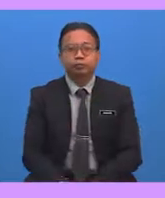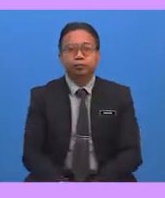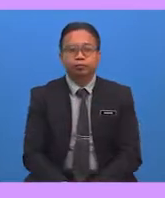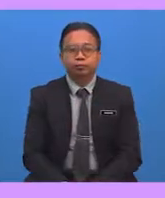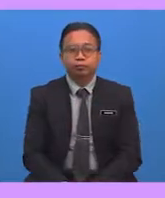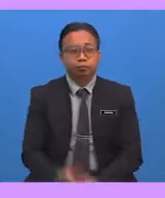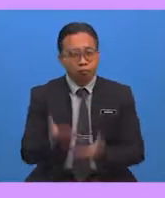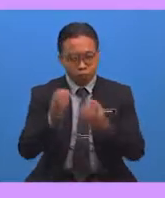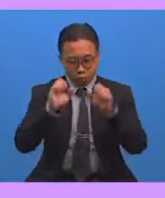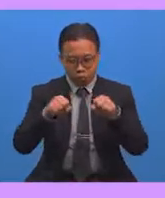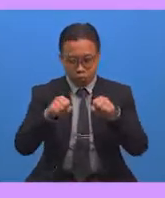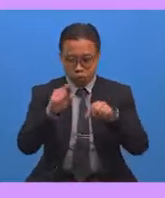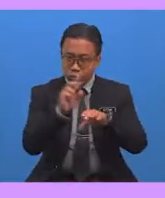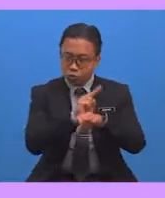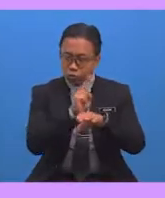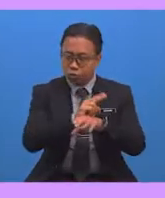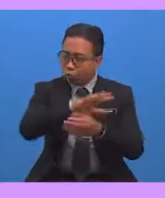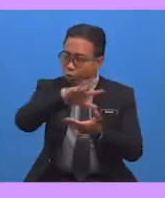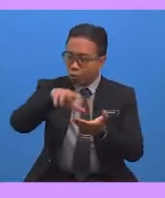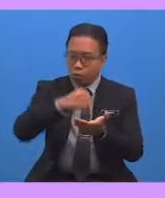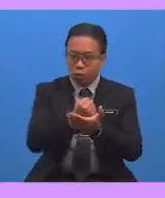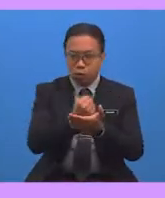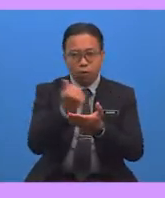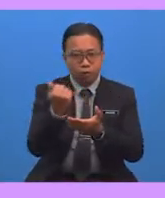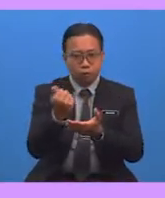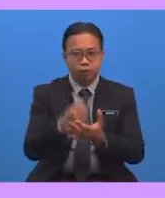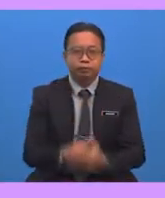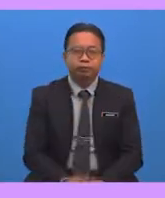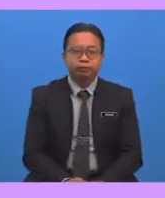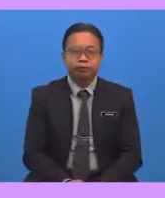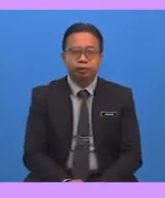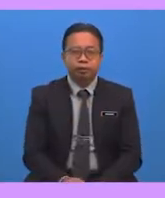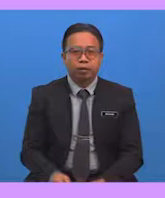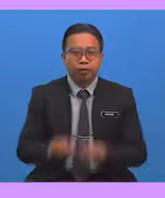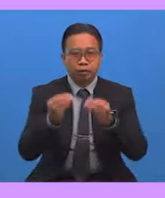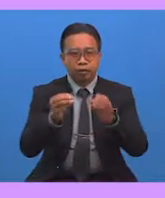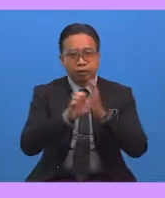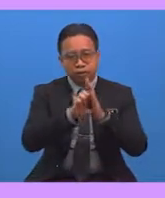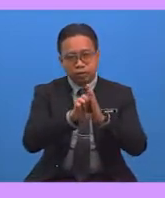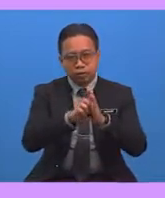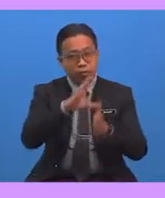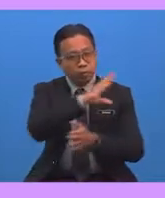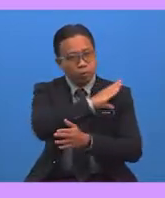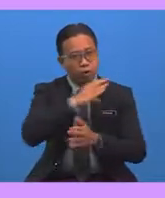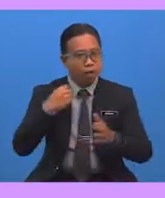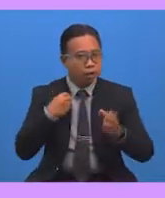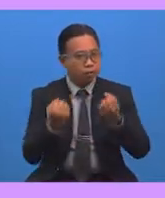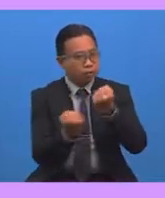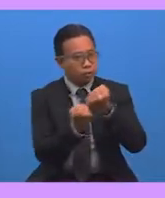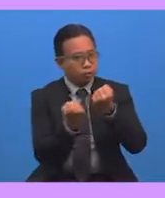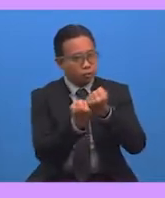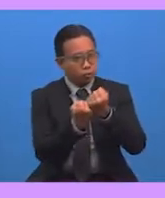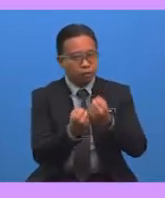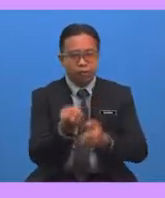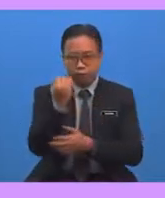in addition, to add to that, to give examples and supporting